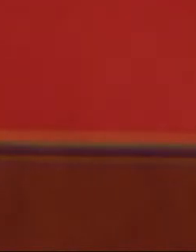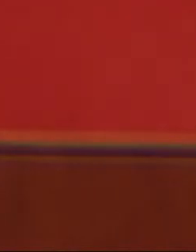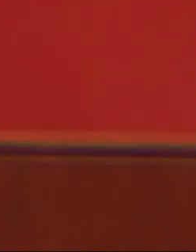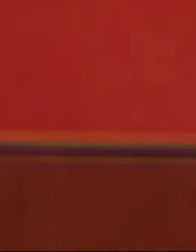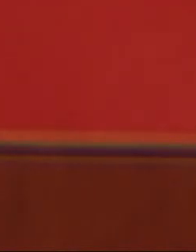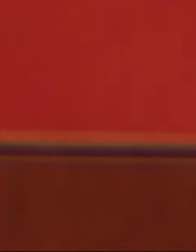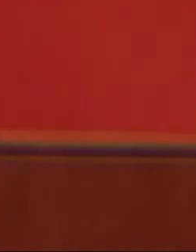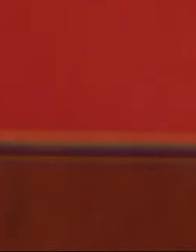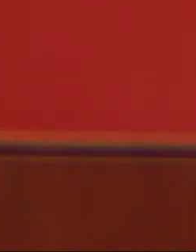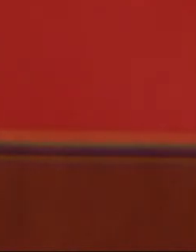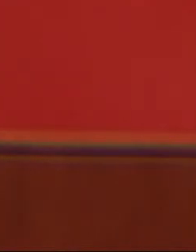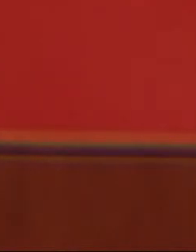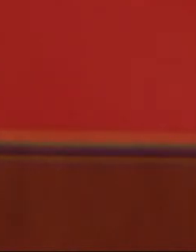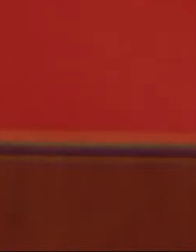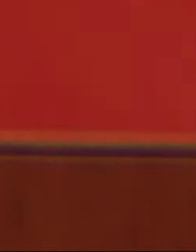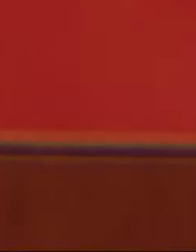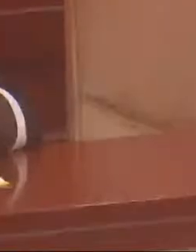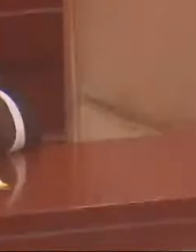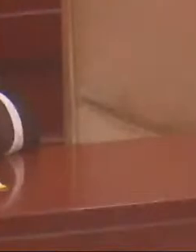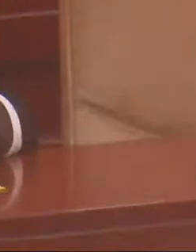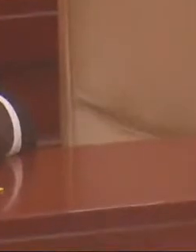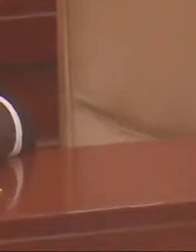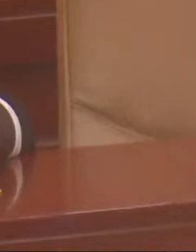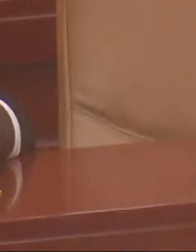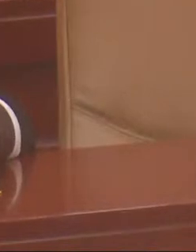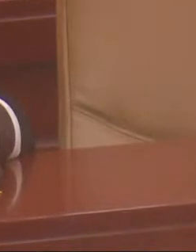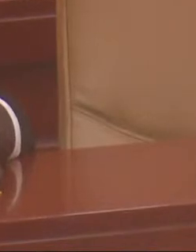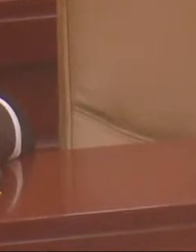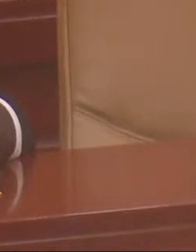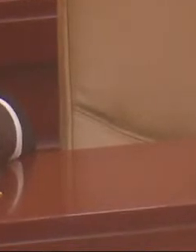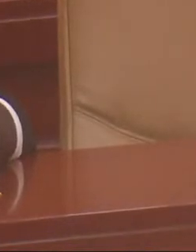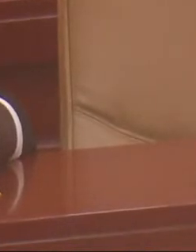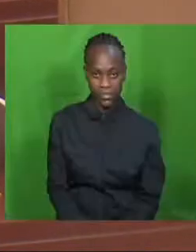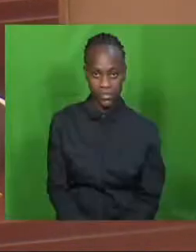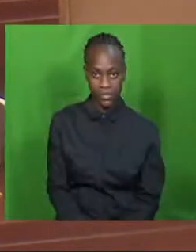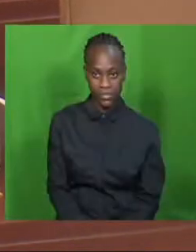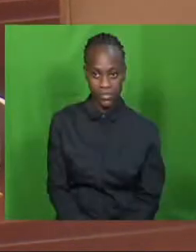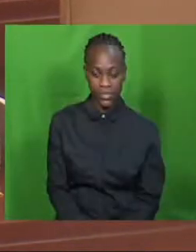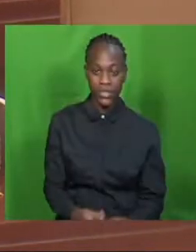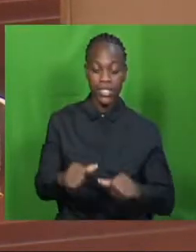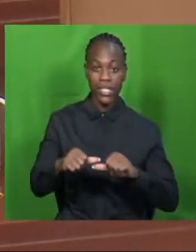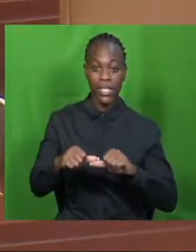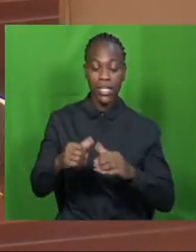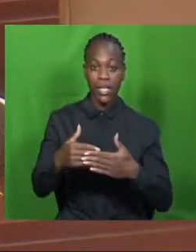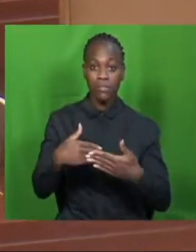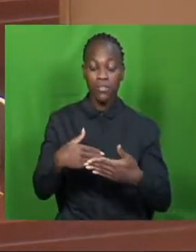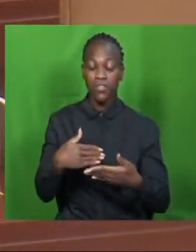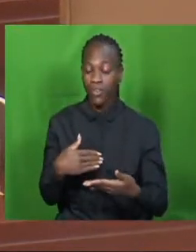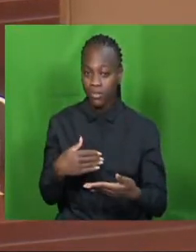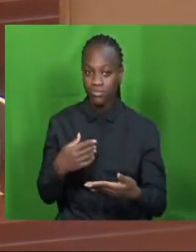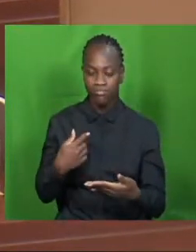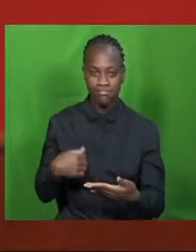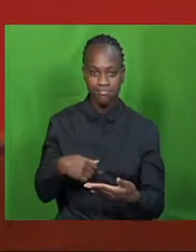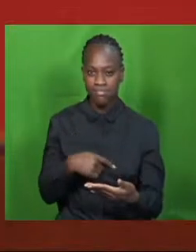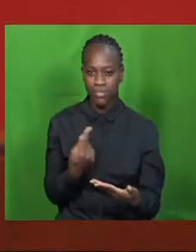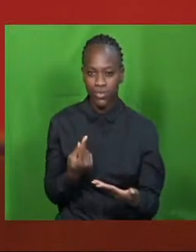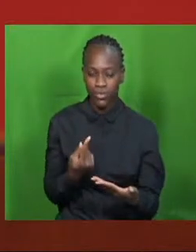business. That is it. Technically, we can't do that. But it's a human